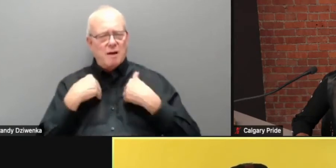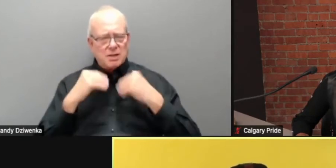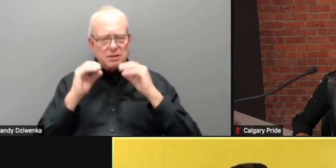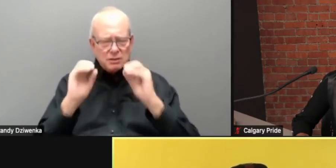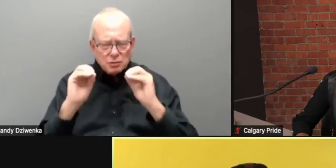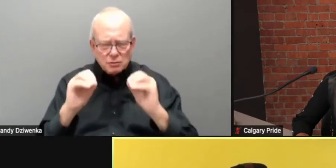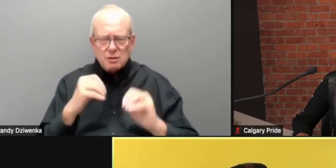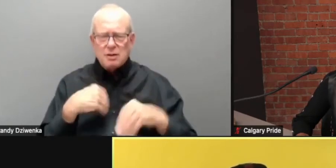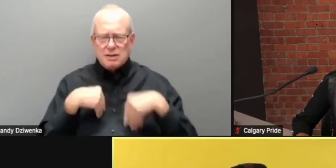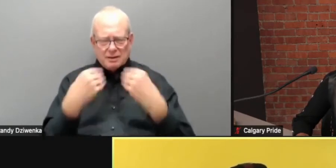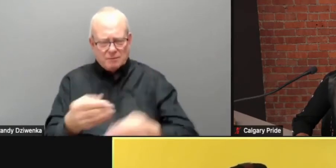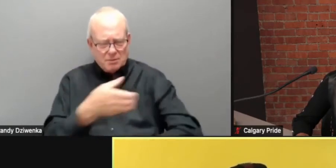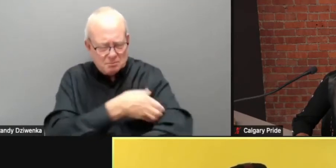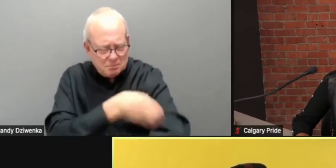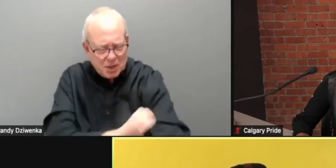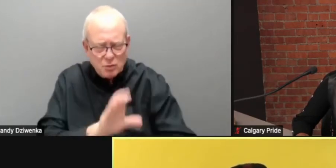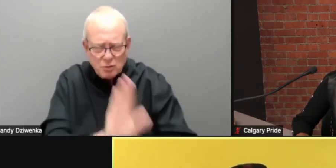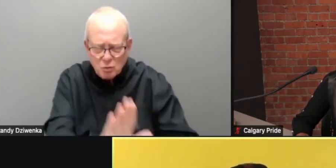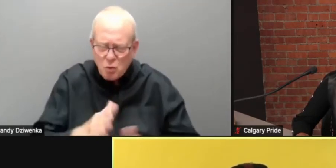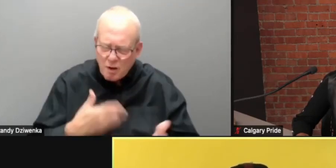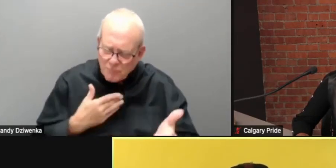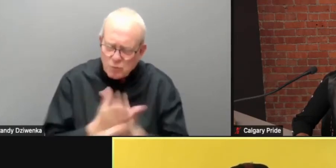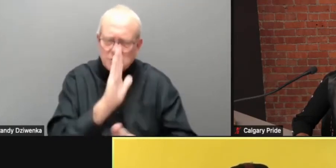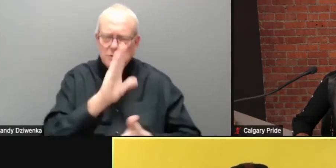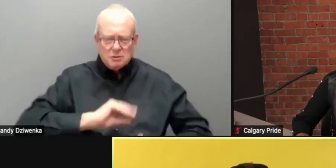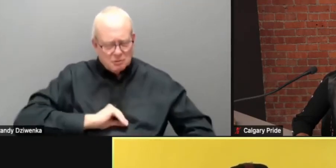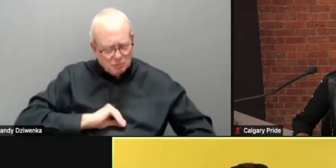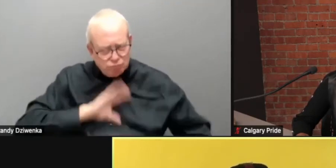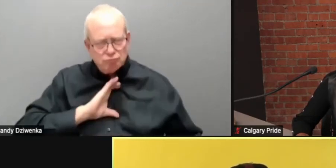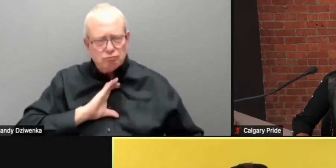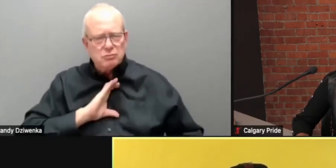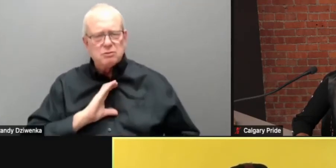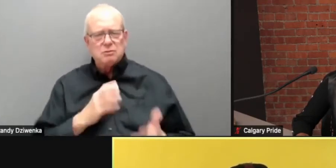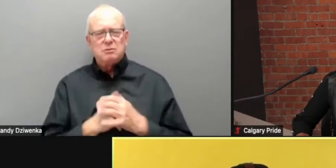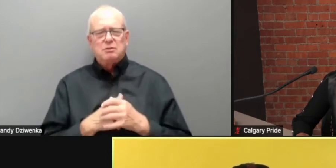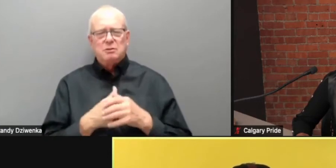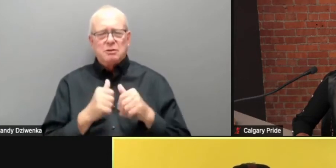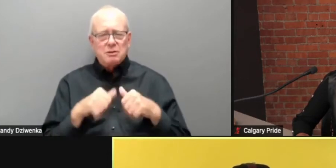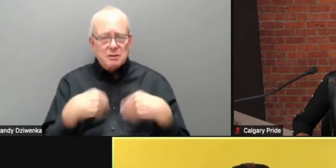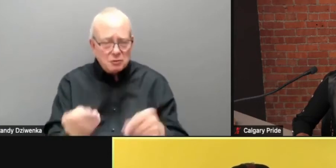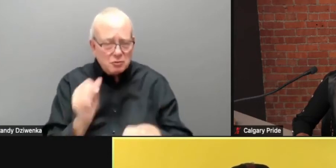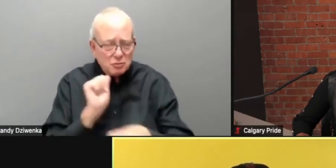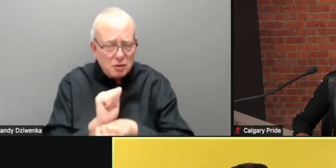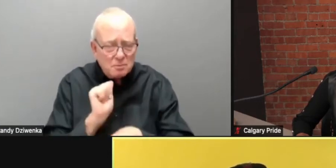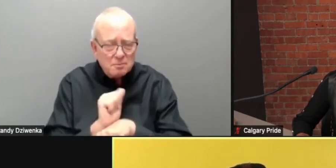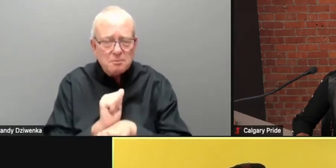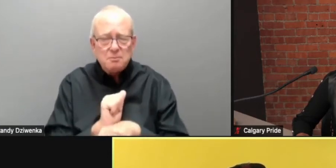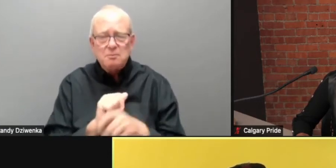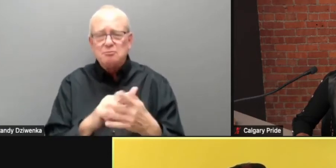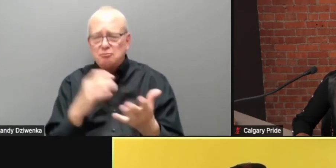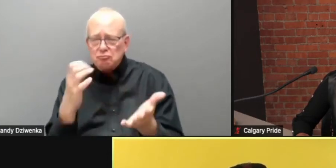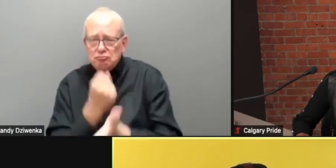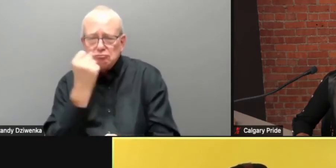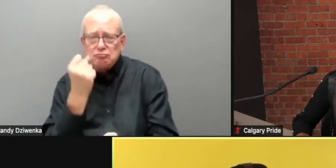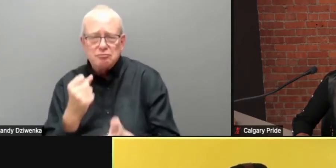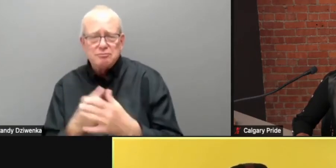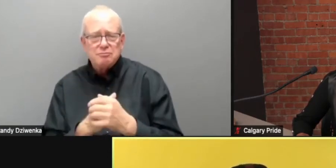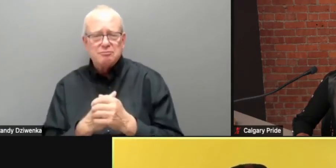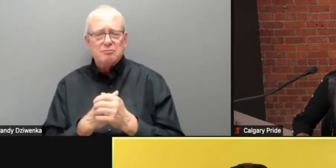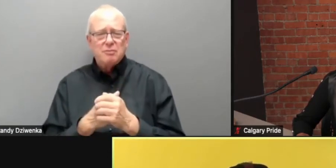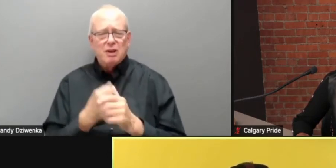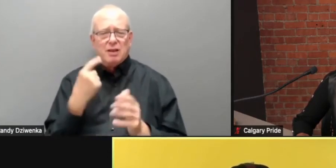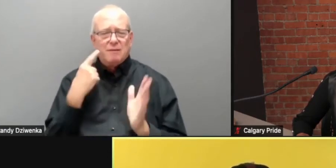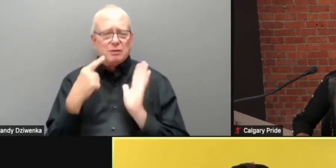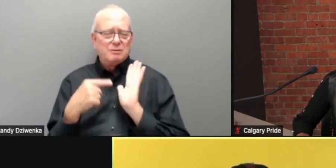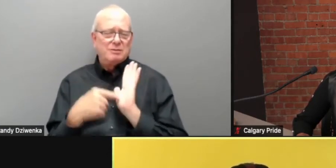life, and to give them job opportunities or getting them self-employed. For example, I have a trans woman with me just now. She's come all the